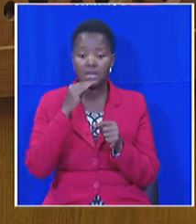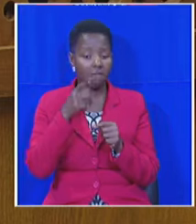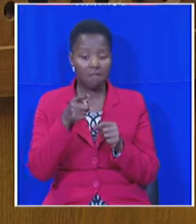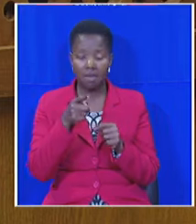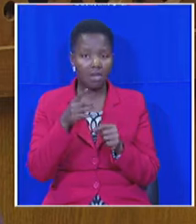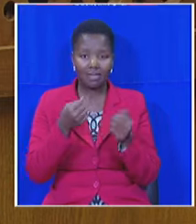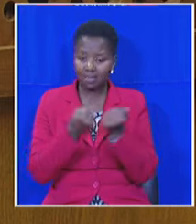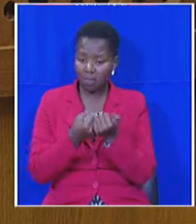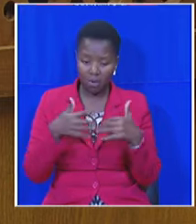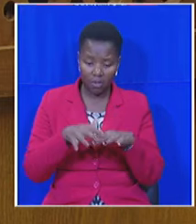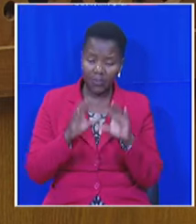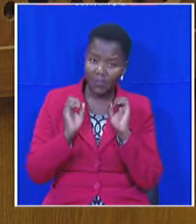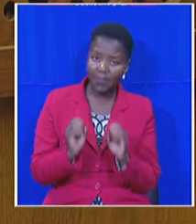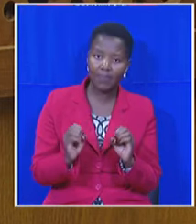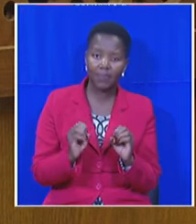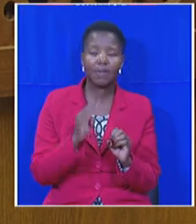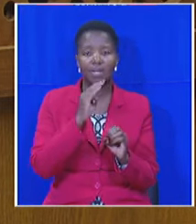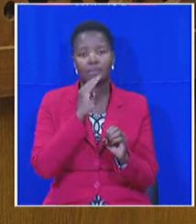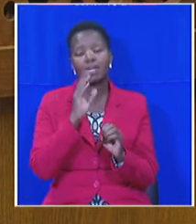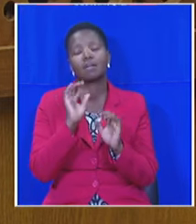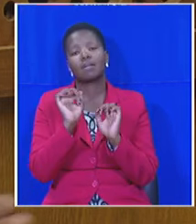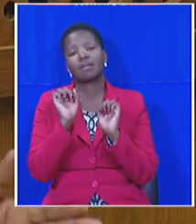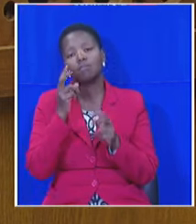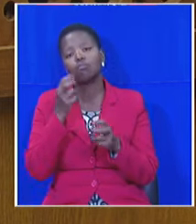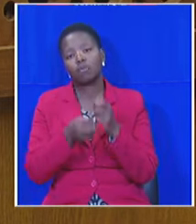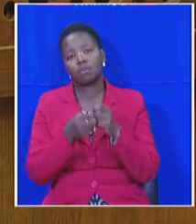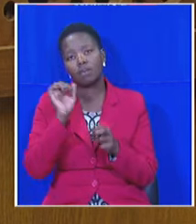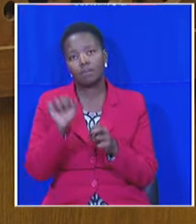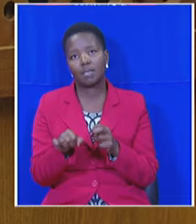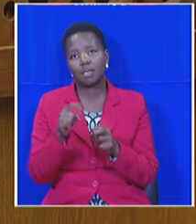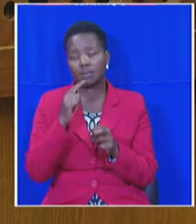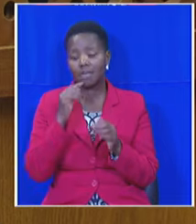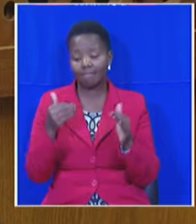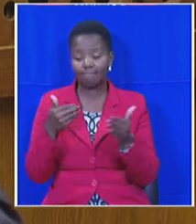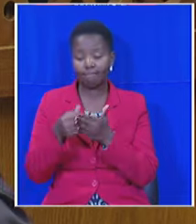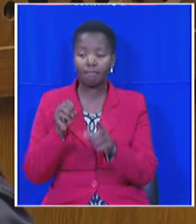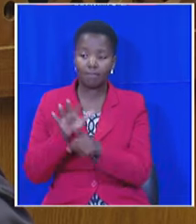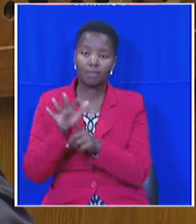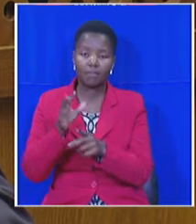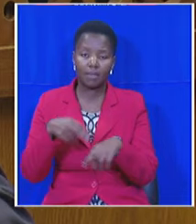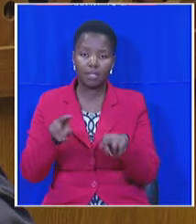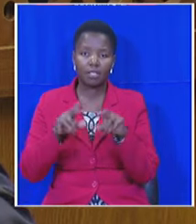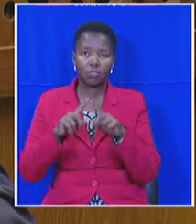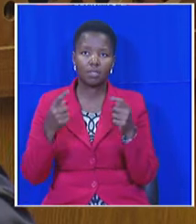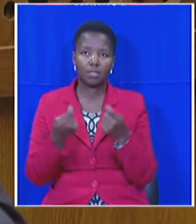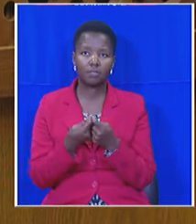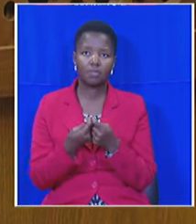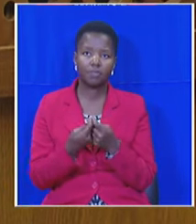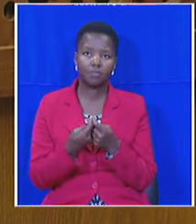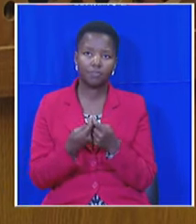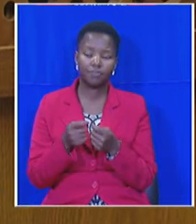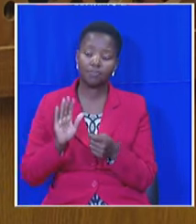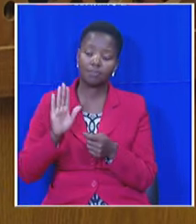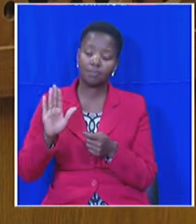implementation level, that could be the cause of the failure. And this has an impact on the national teams. You have